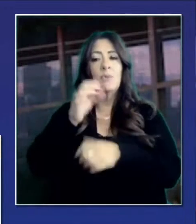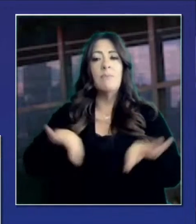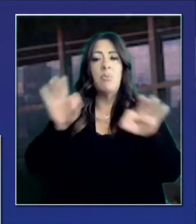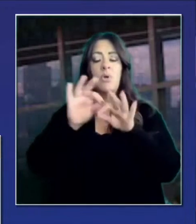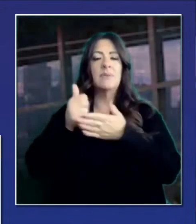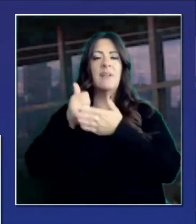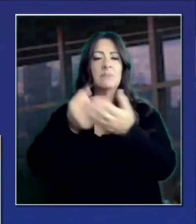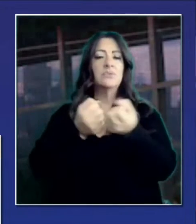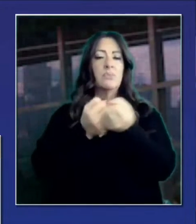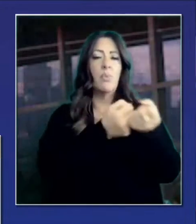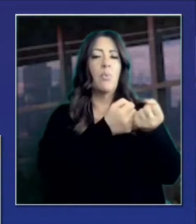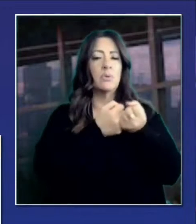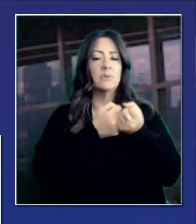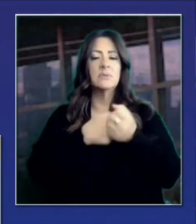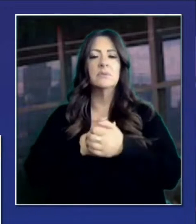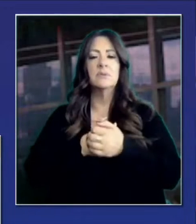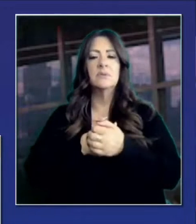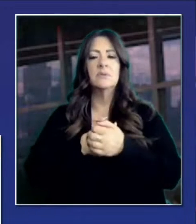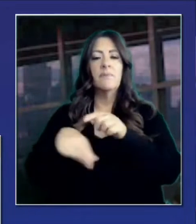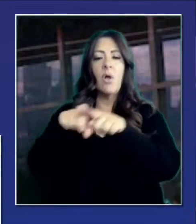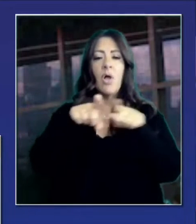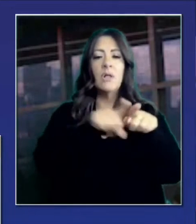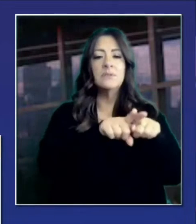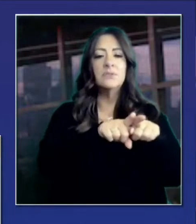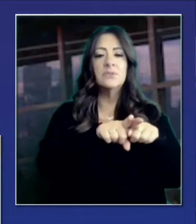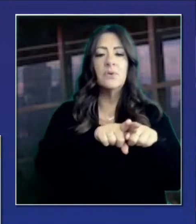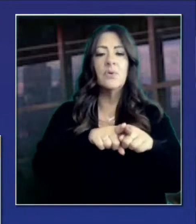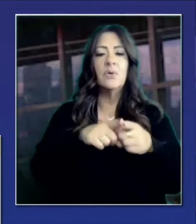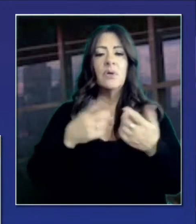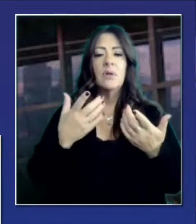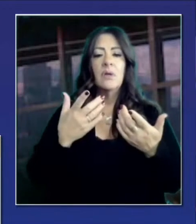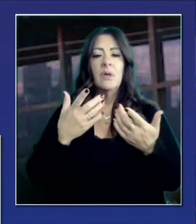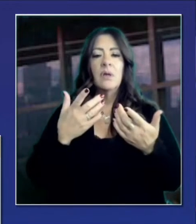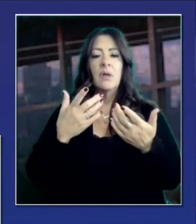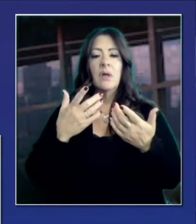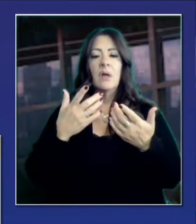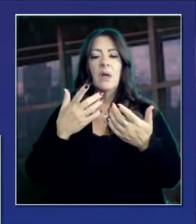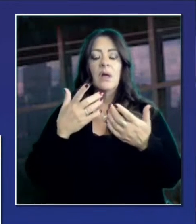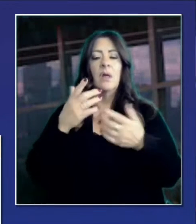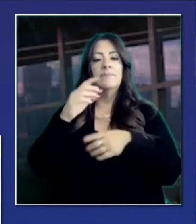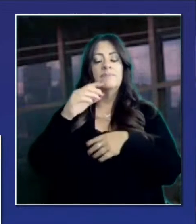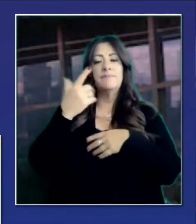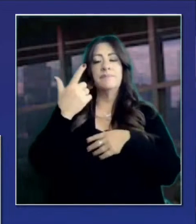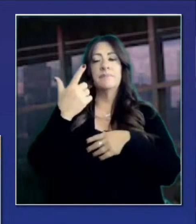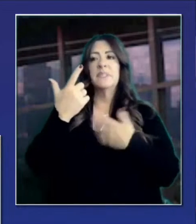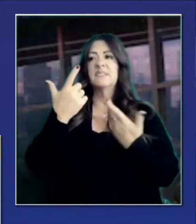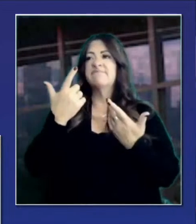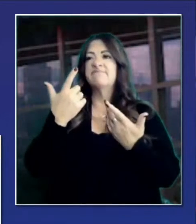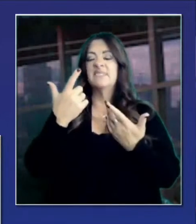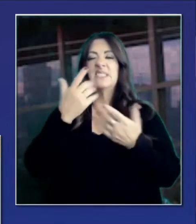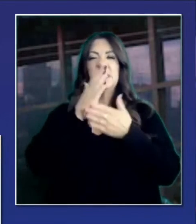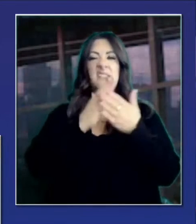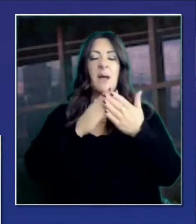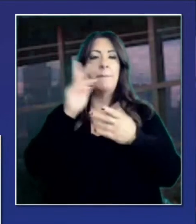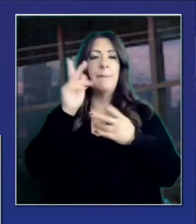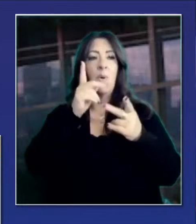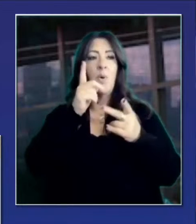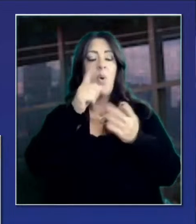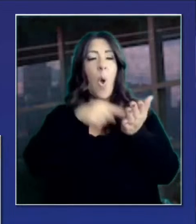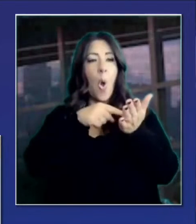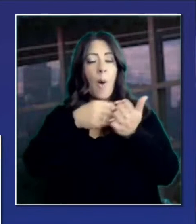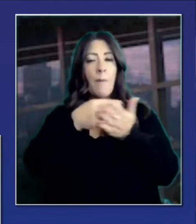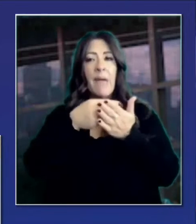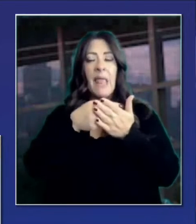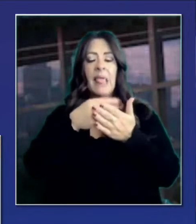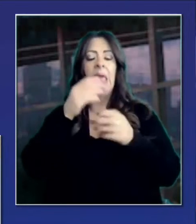at paying back rent, about 80%, but also get about 20% of that rent forgiven. So that's the